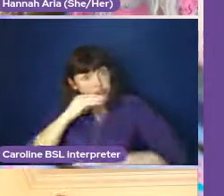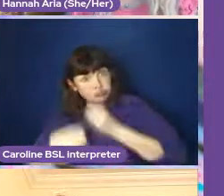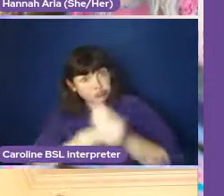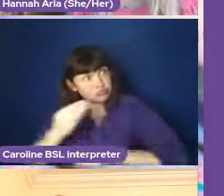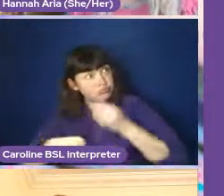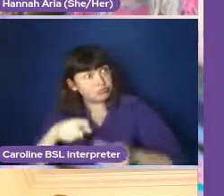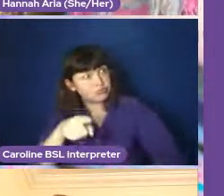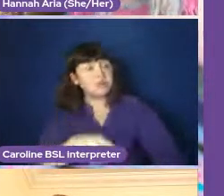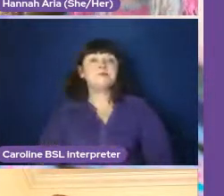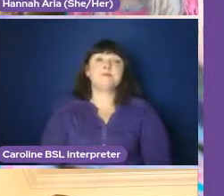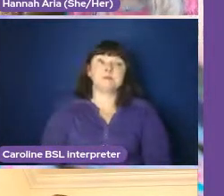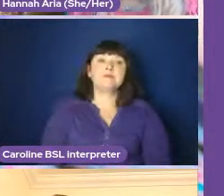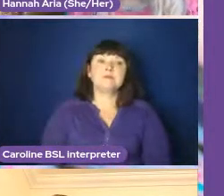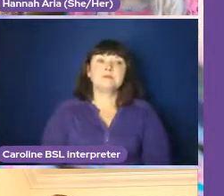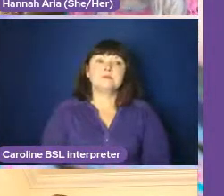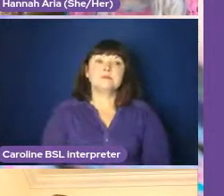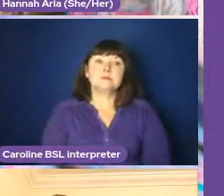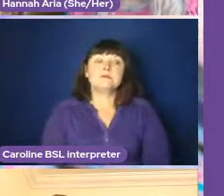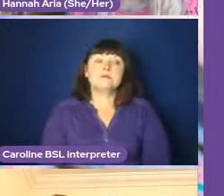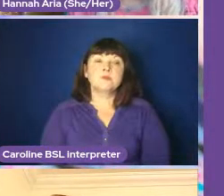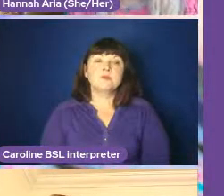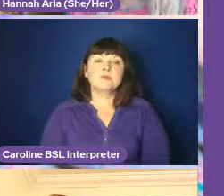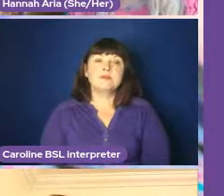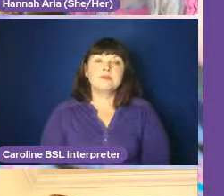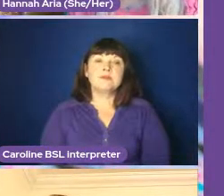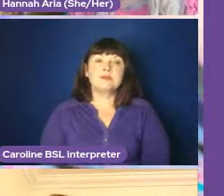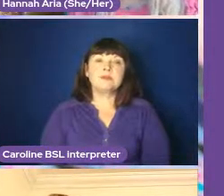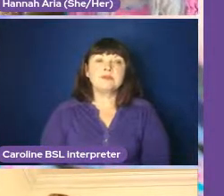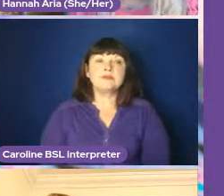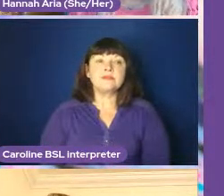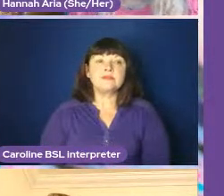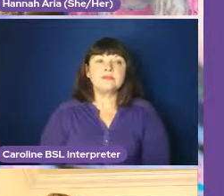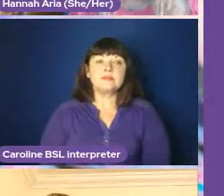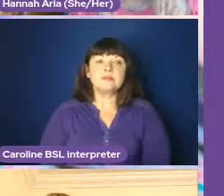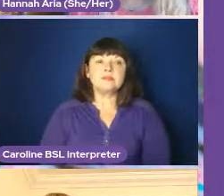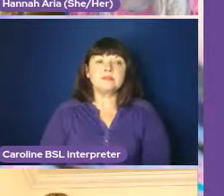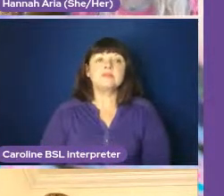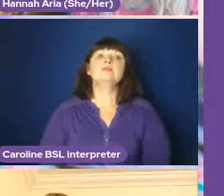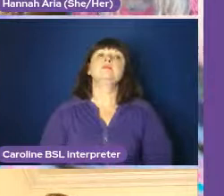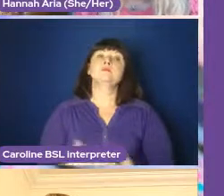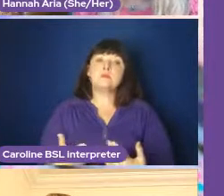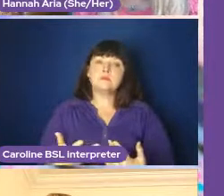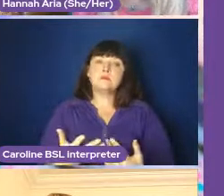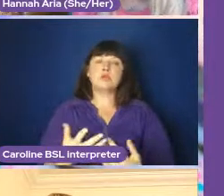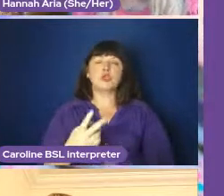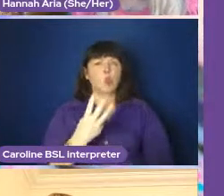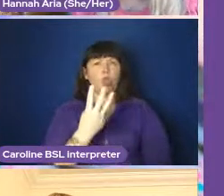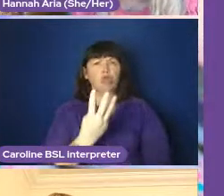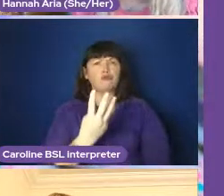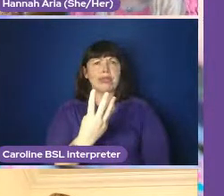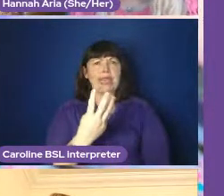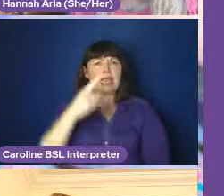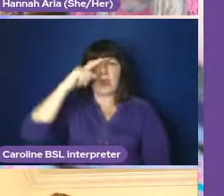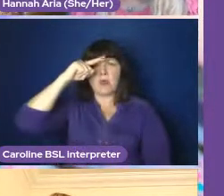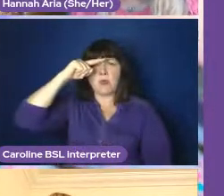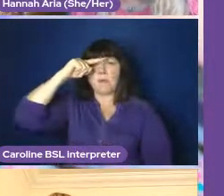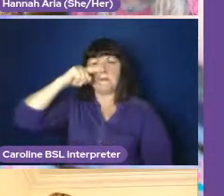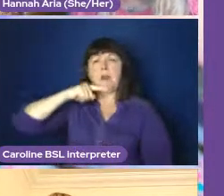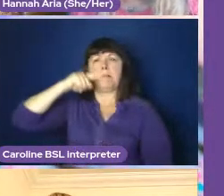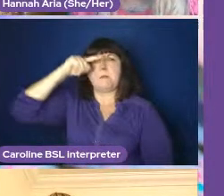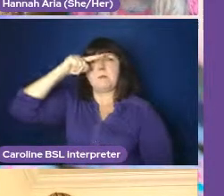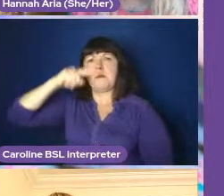then? Well, basically, you can see three faces. That's the three faces of